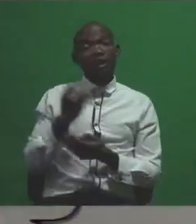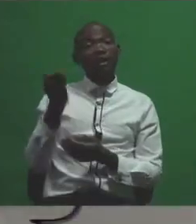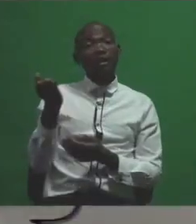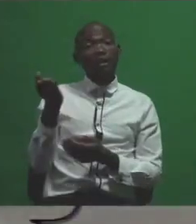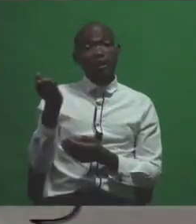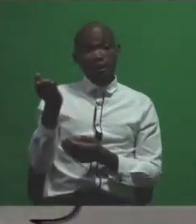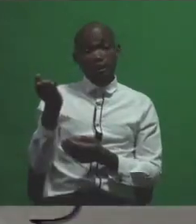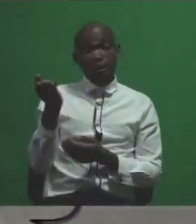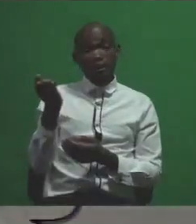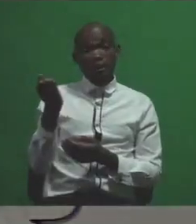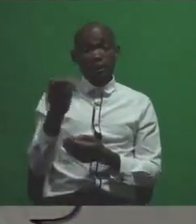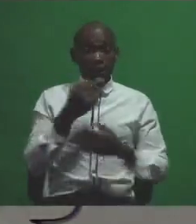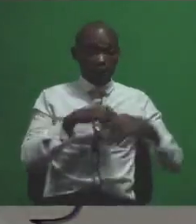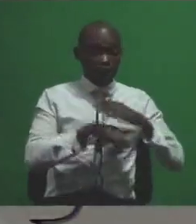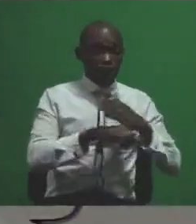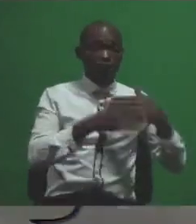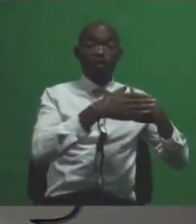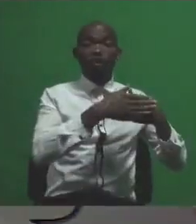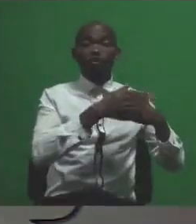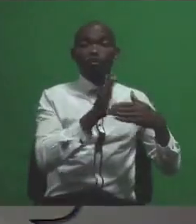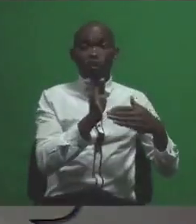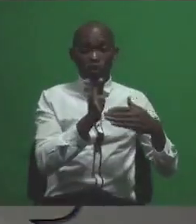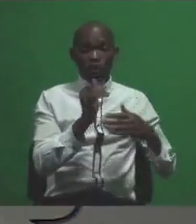And this entry or doors